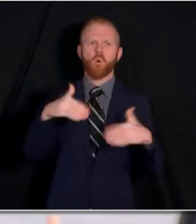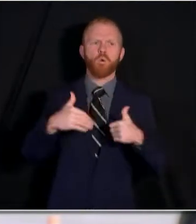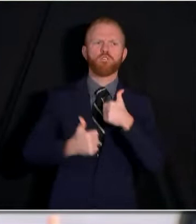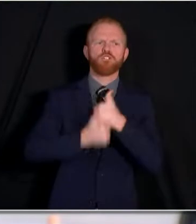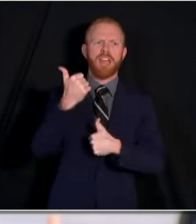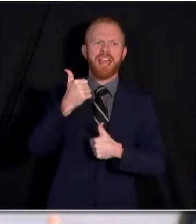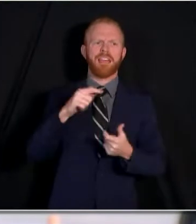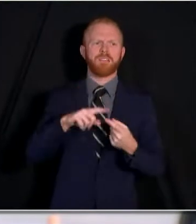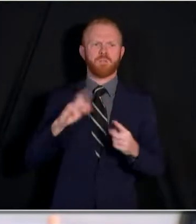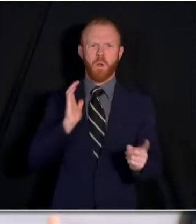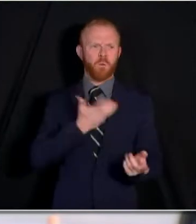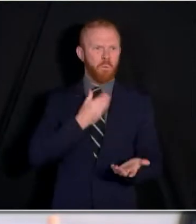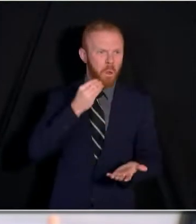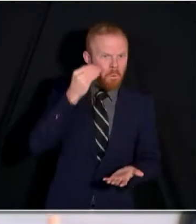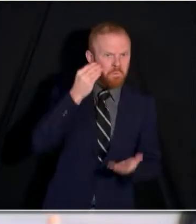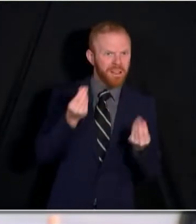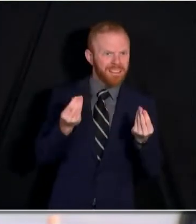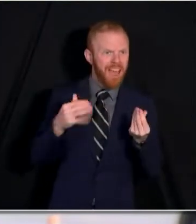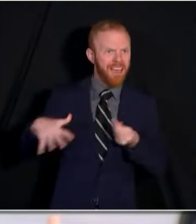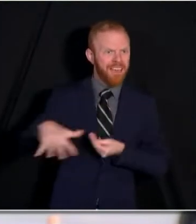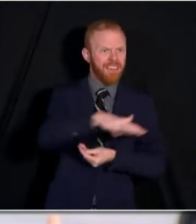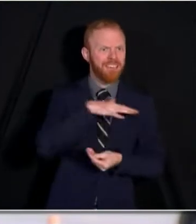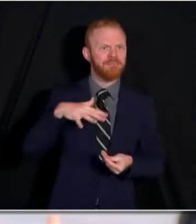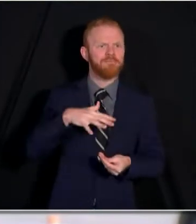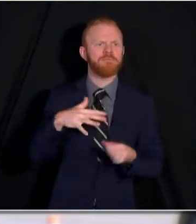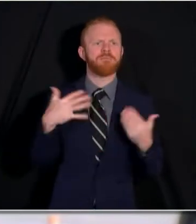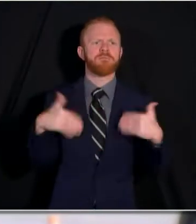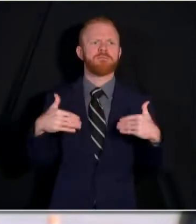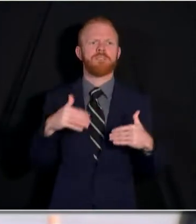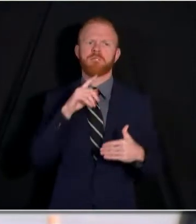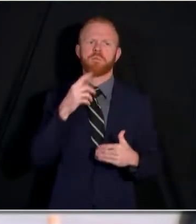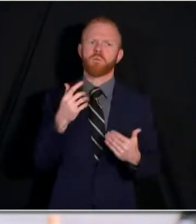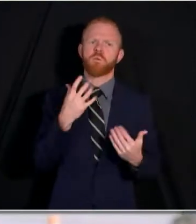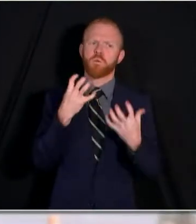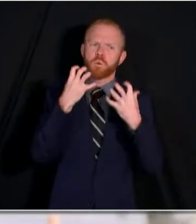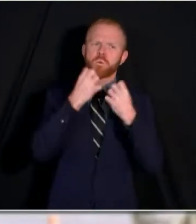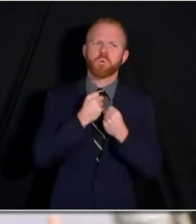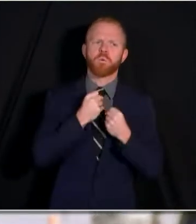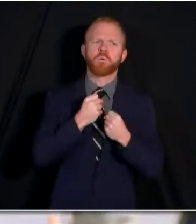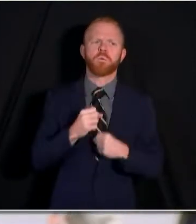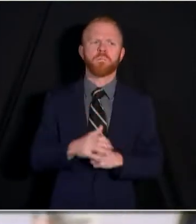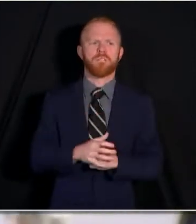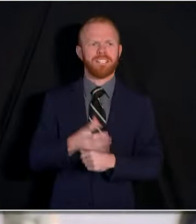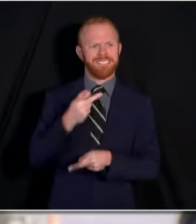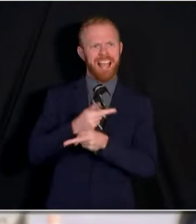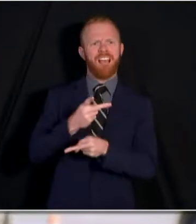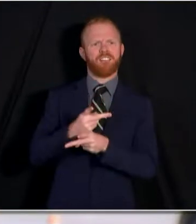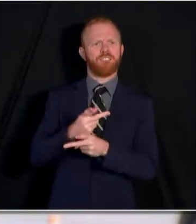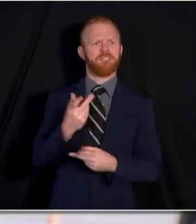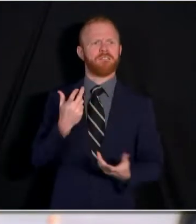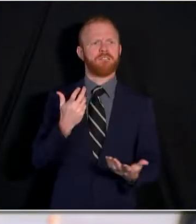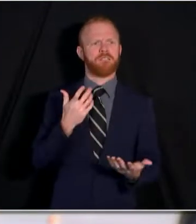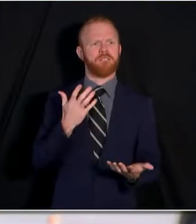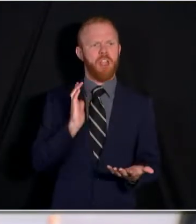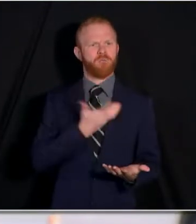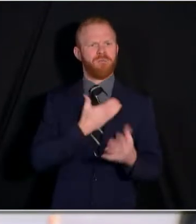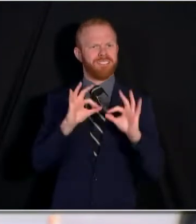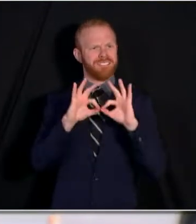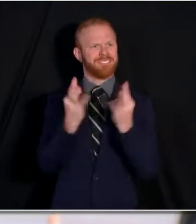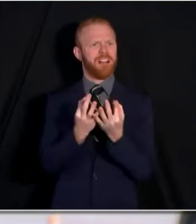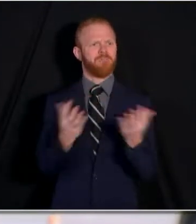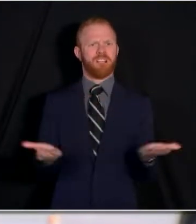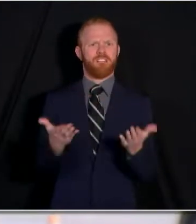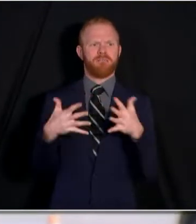COVID, but there's no more sacred or noble mission than taking care of one's family here in the homeland. And that's what we're actually doing here